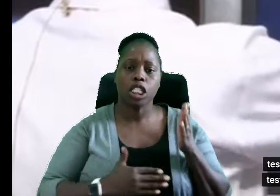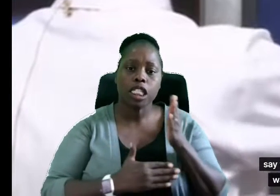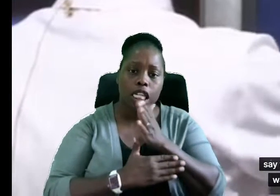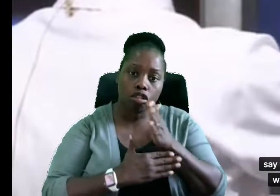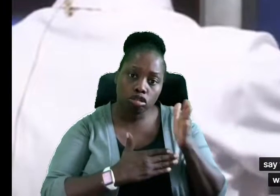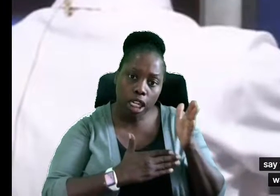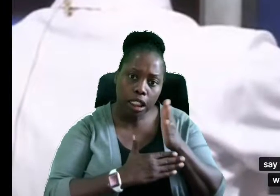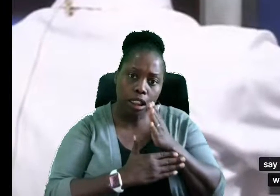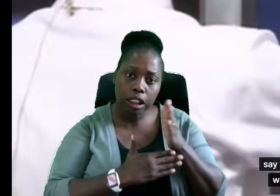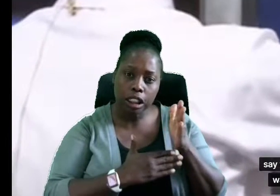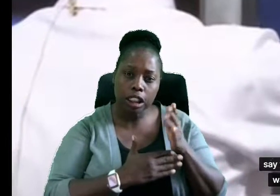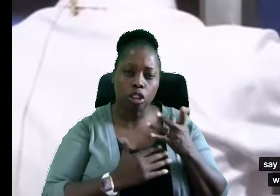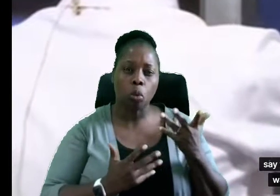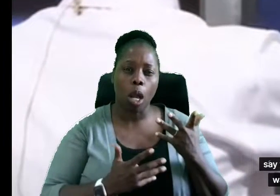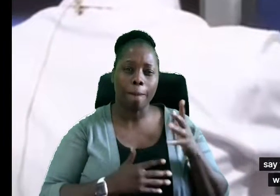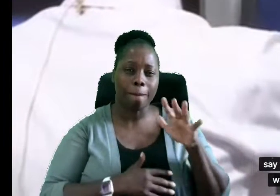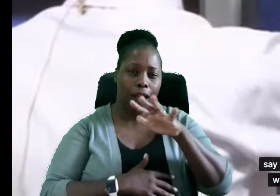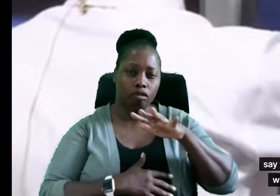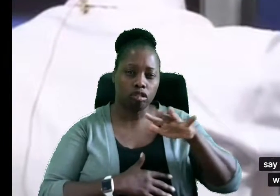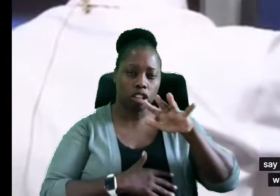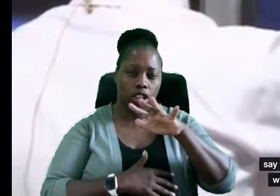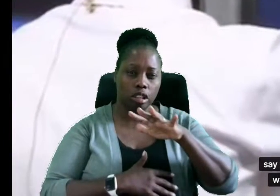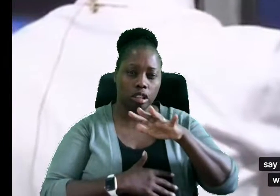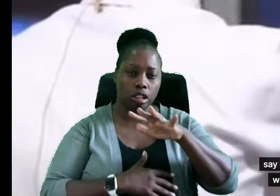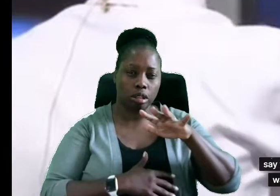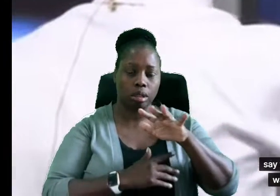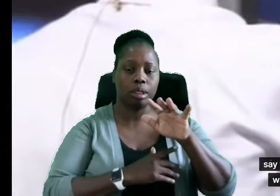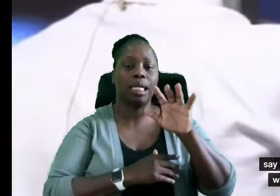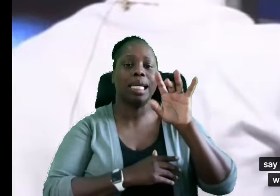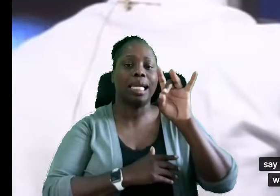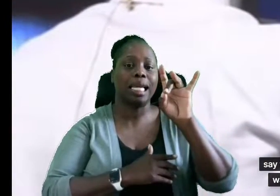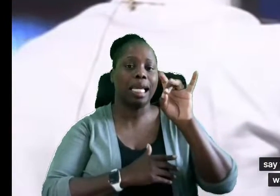And let's say the range was 80 points.